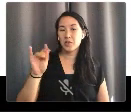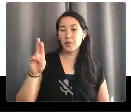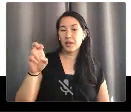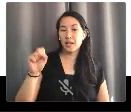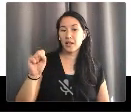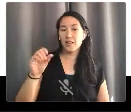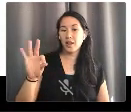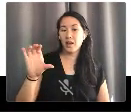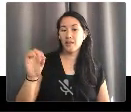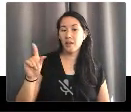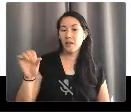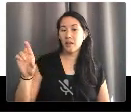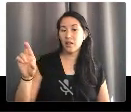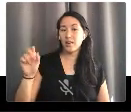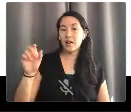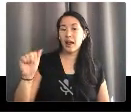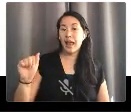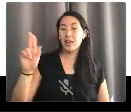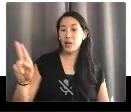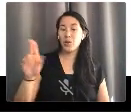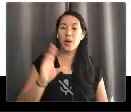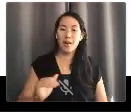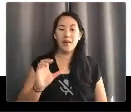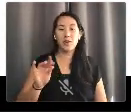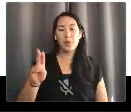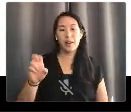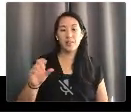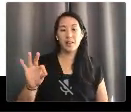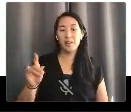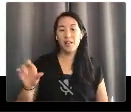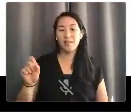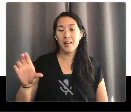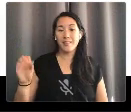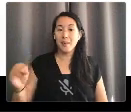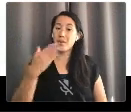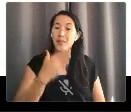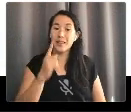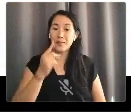creativesofcolor.com. And thank you so much, Tech Inclusion, for having me today. Thank you.